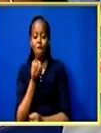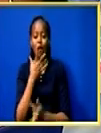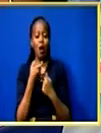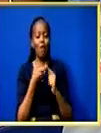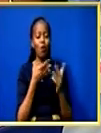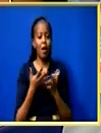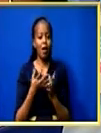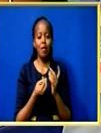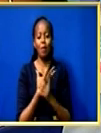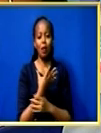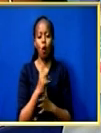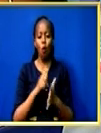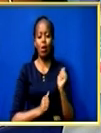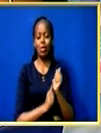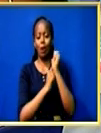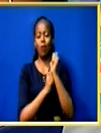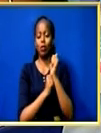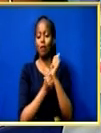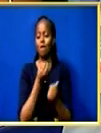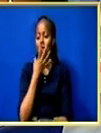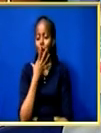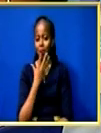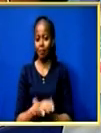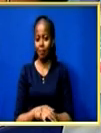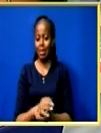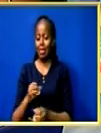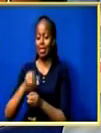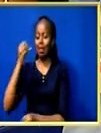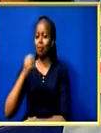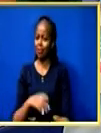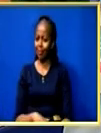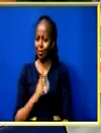where? From the plant. What supports the flower? The stem.